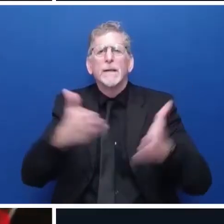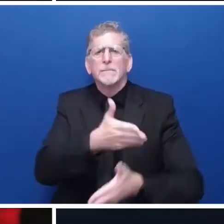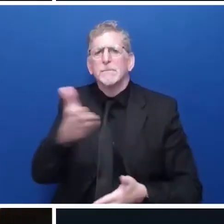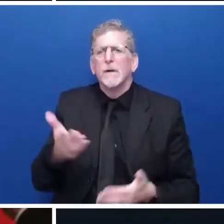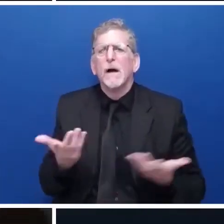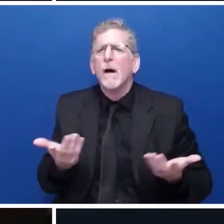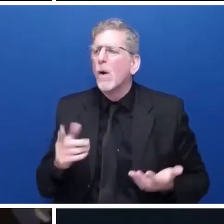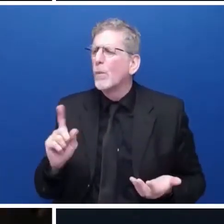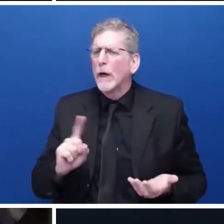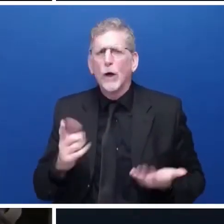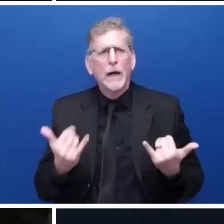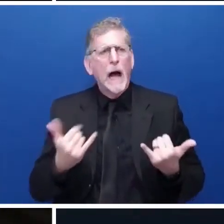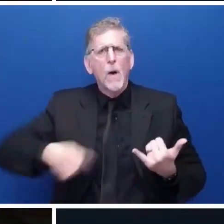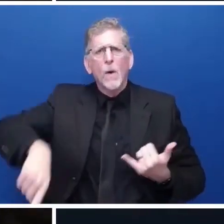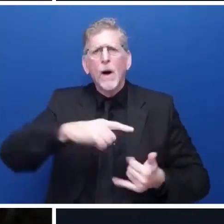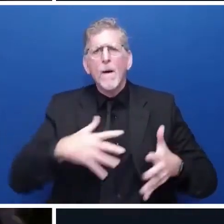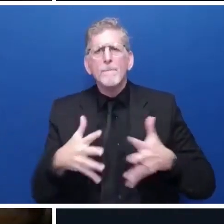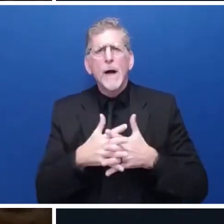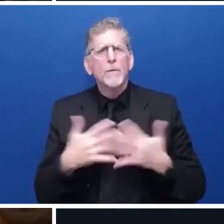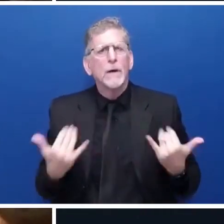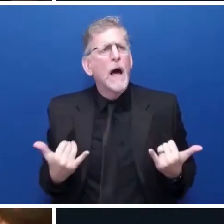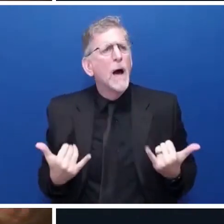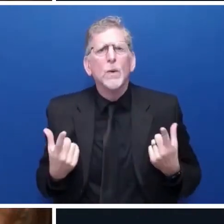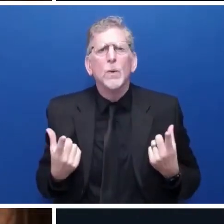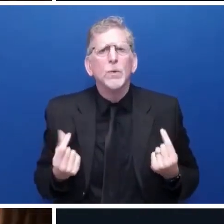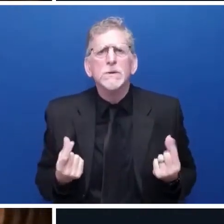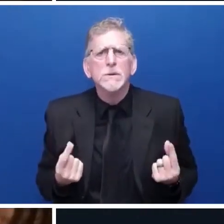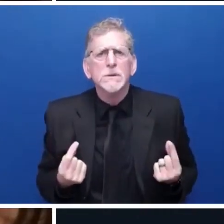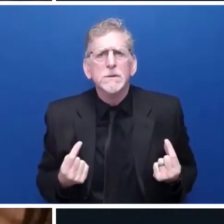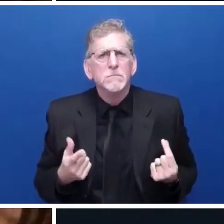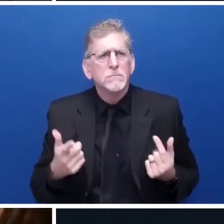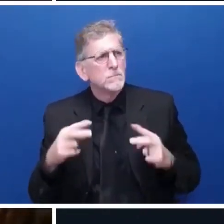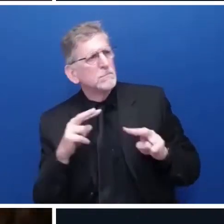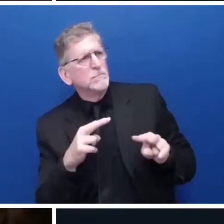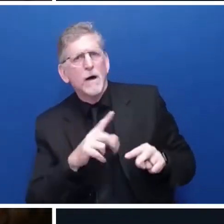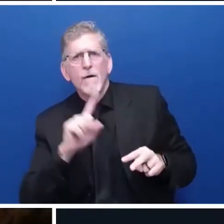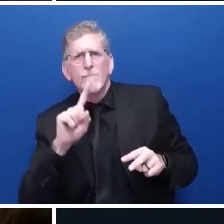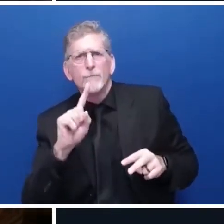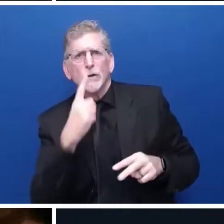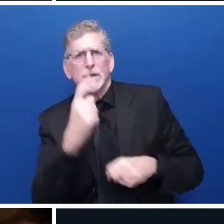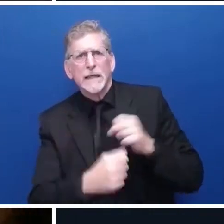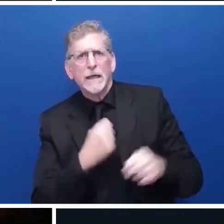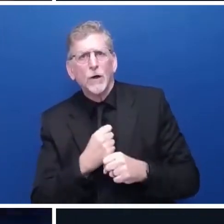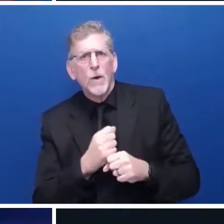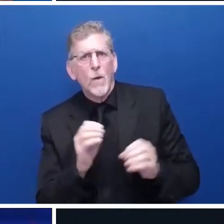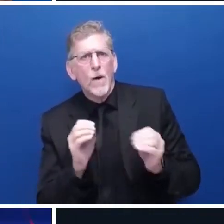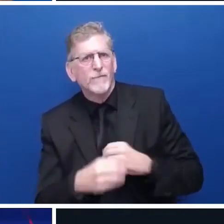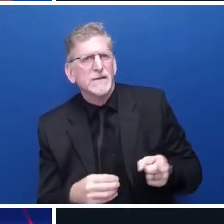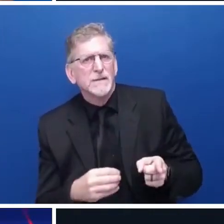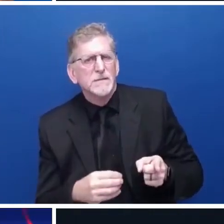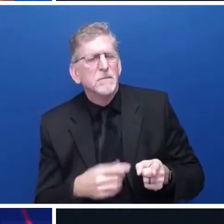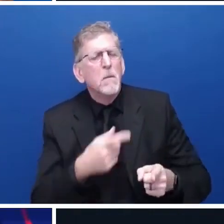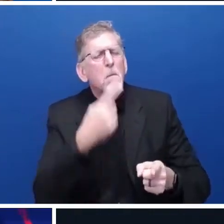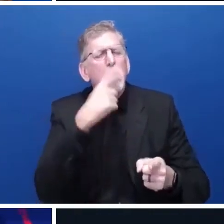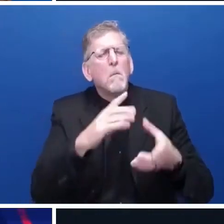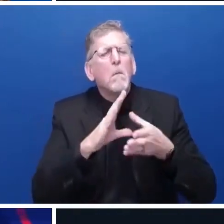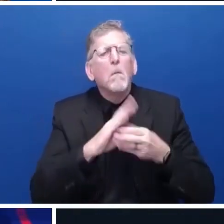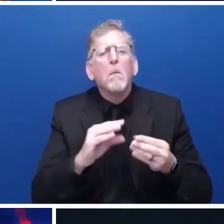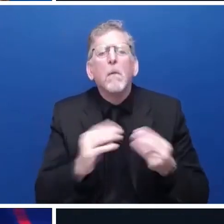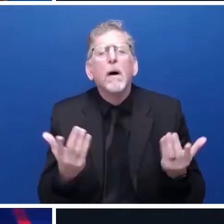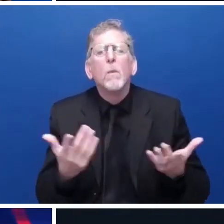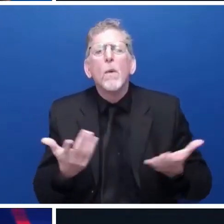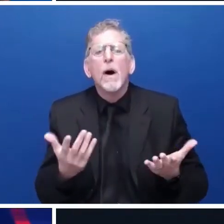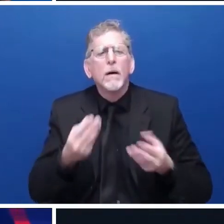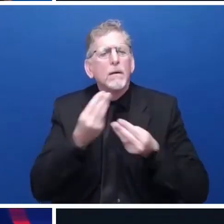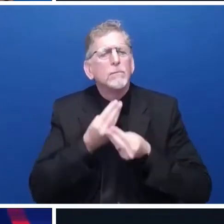first year in office. Tell us a little bit about the message he should try to send tonight. Right. Well, when I look at some of these excerpts, this is the kind of message